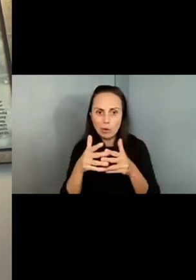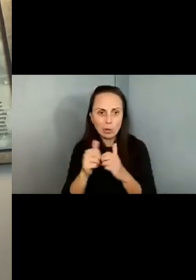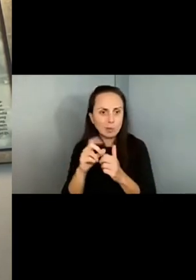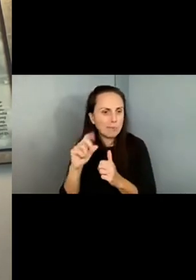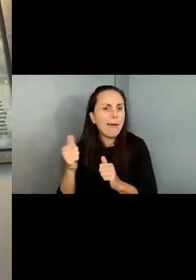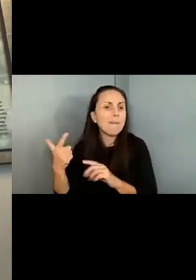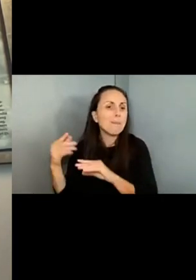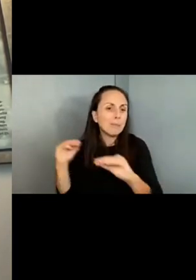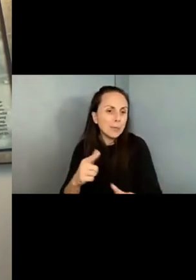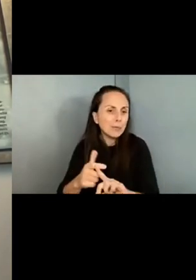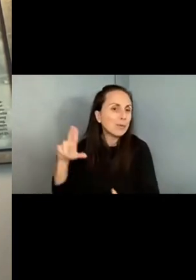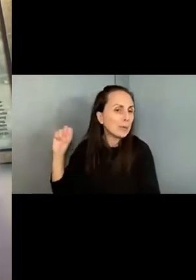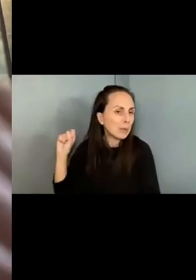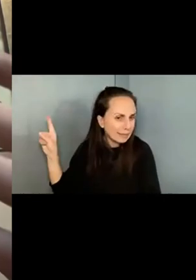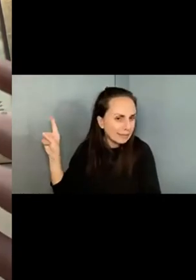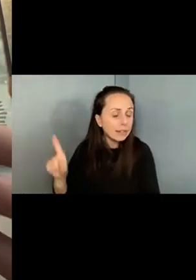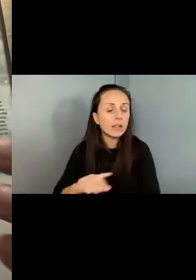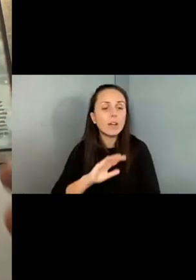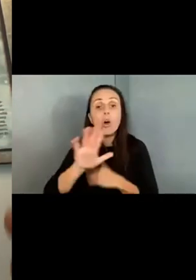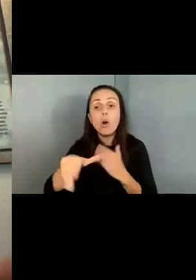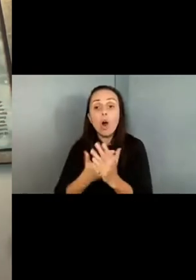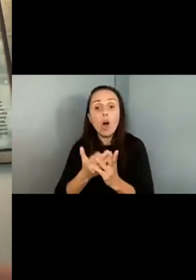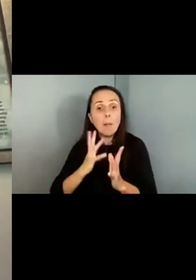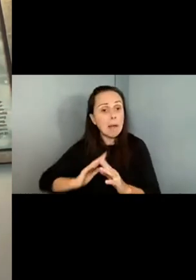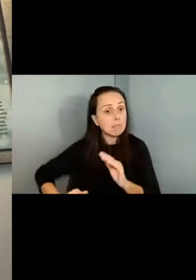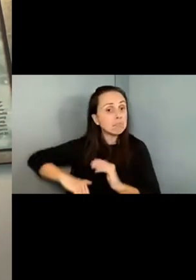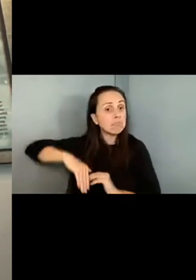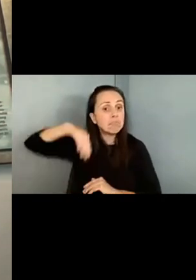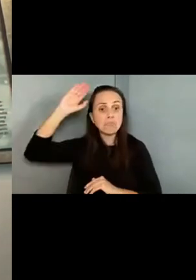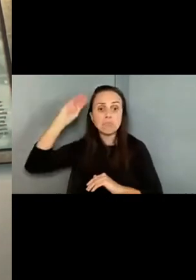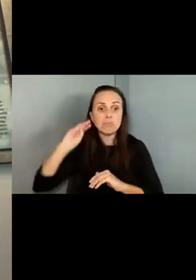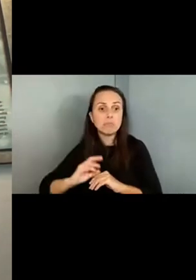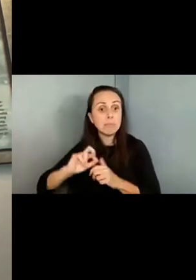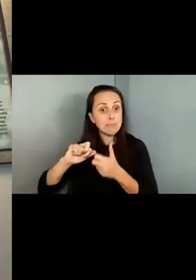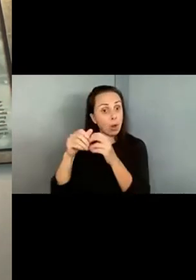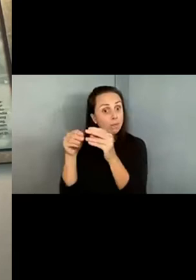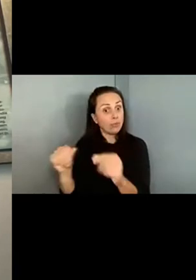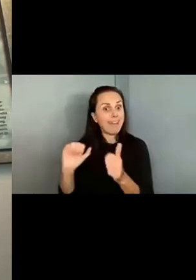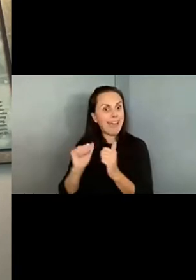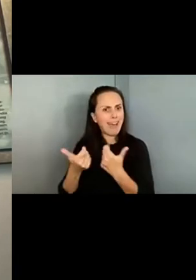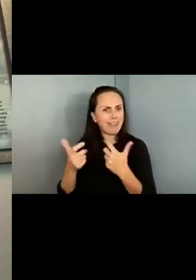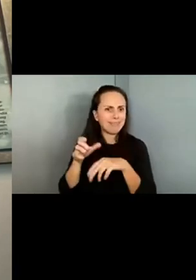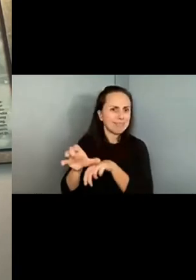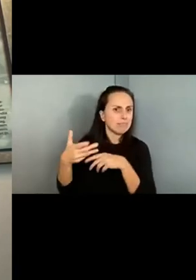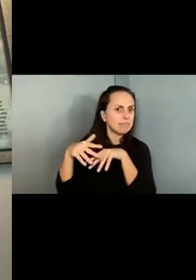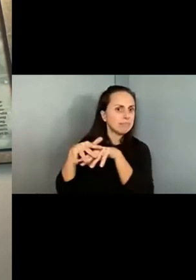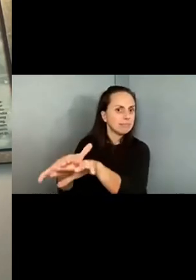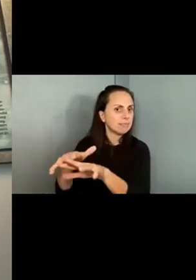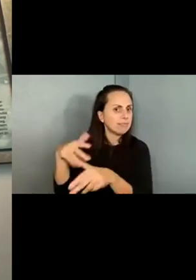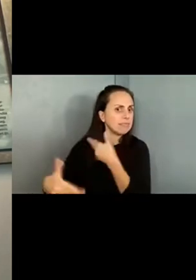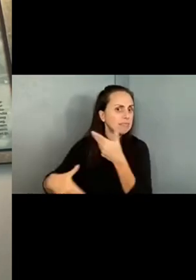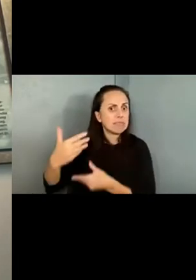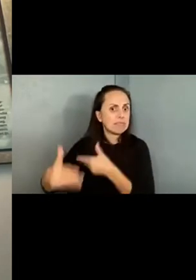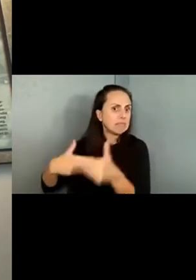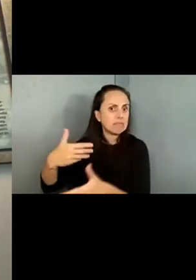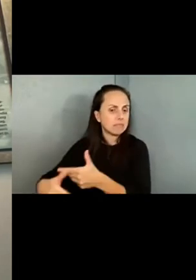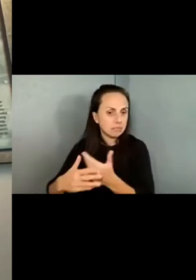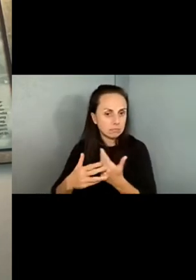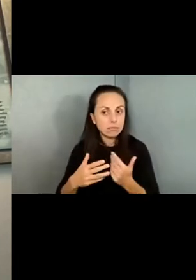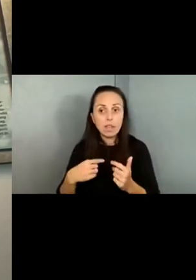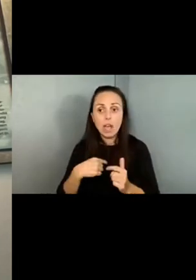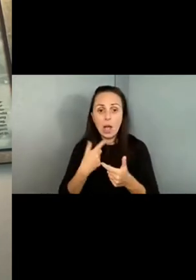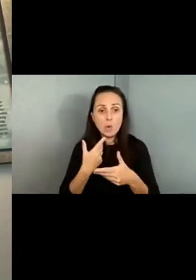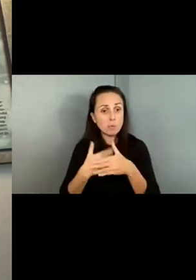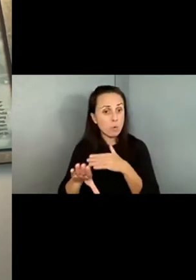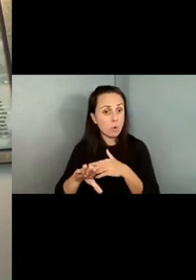United States. So for all of my formative years, the solution was assimilation and getting by. I was